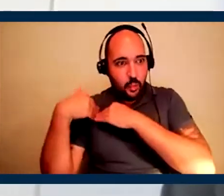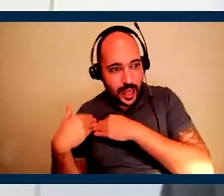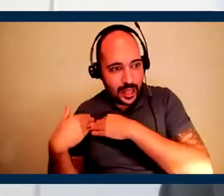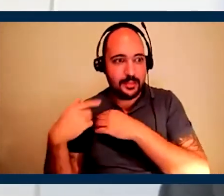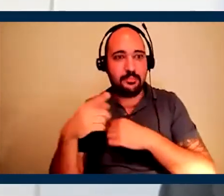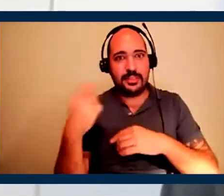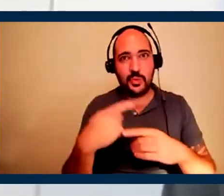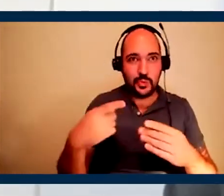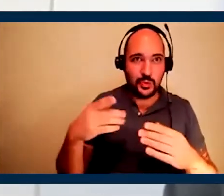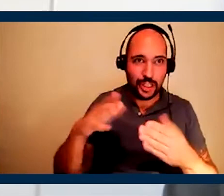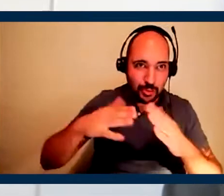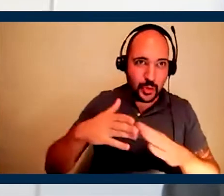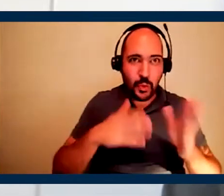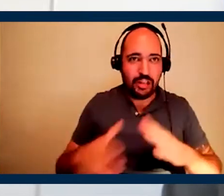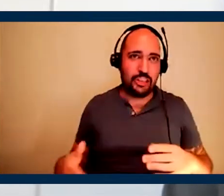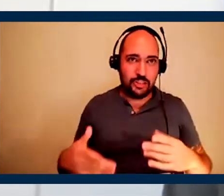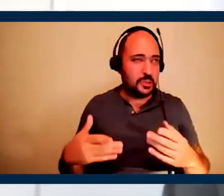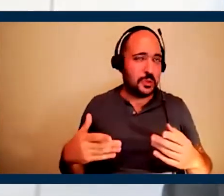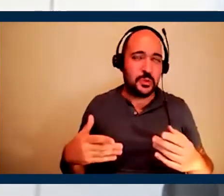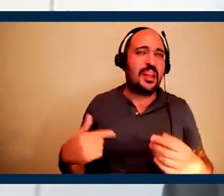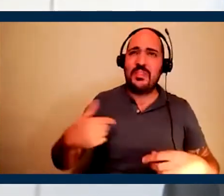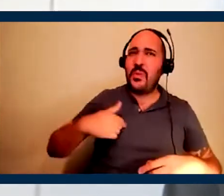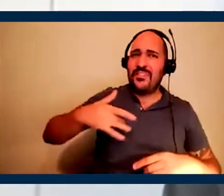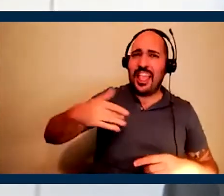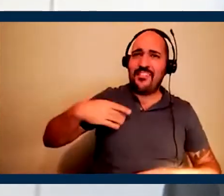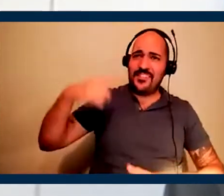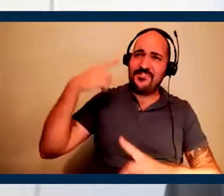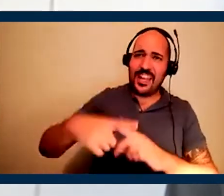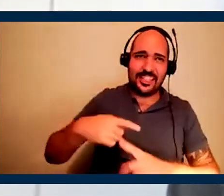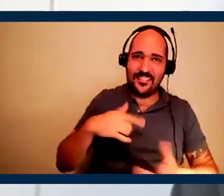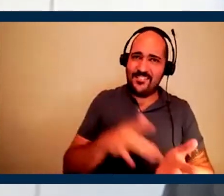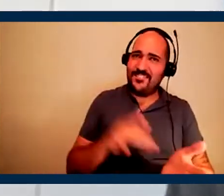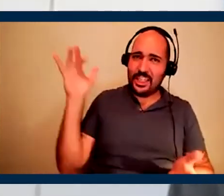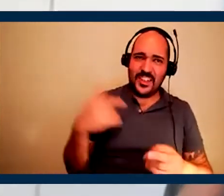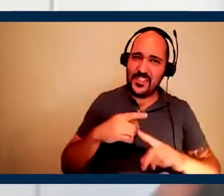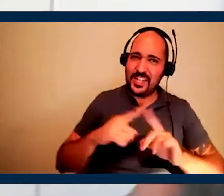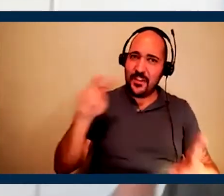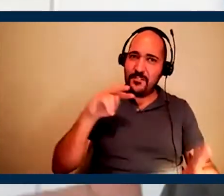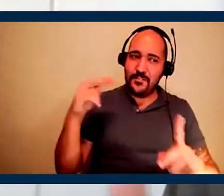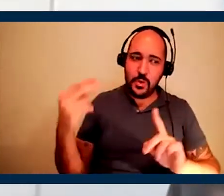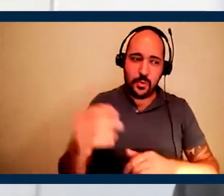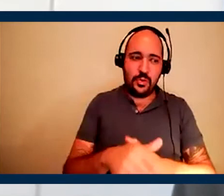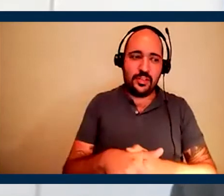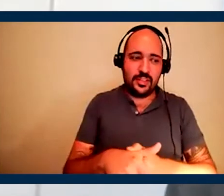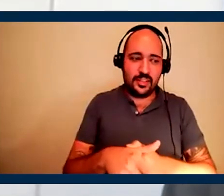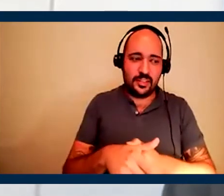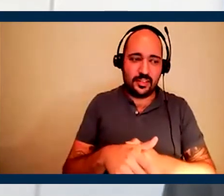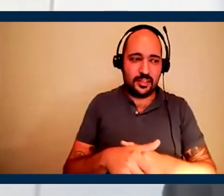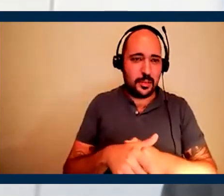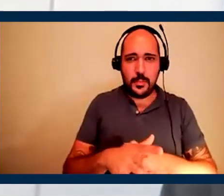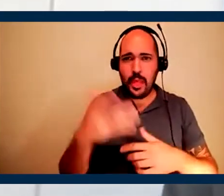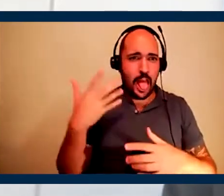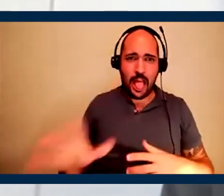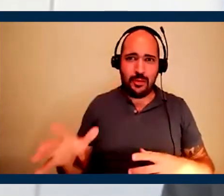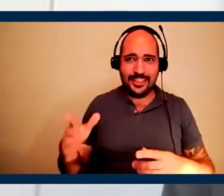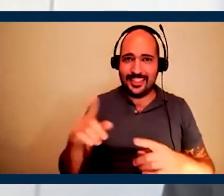an advantage. I think I have a different viewpoint, and there's also a trail that's been blazed even in this specific